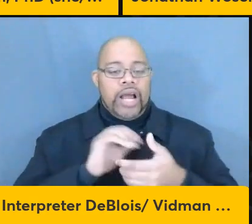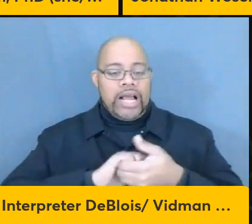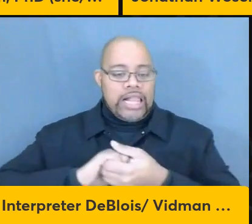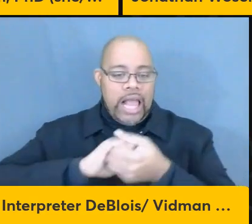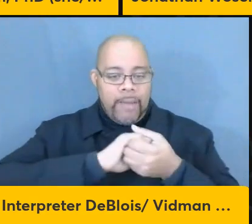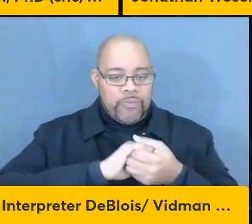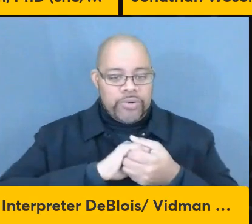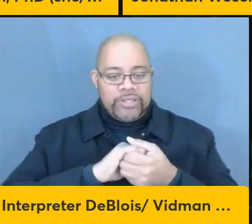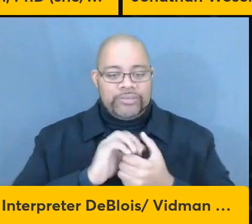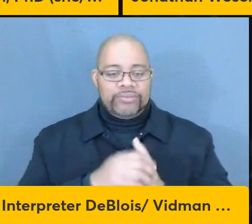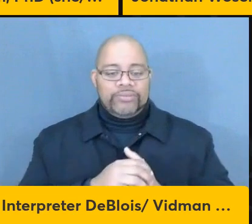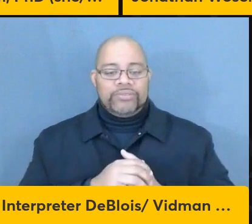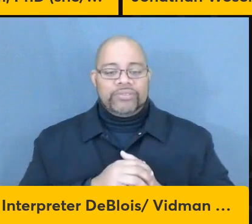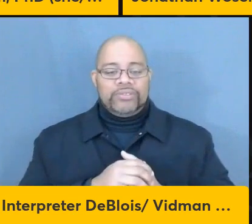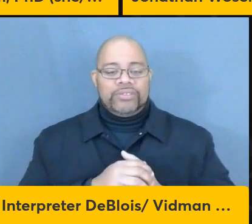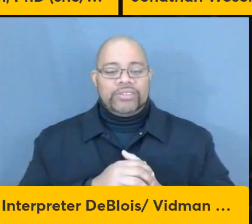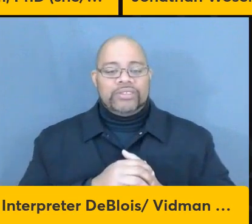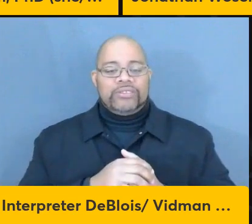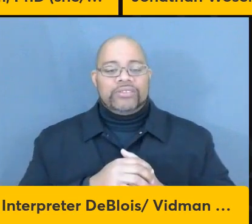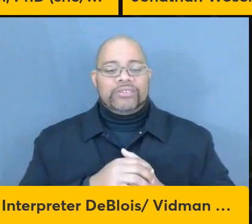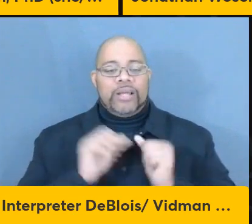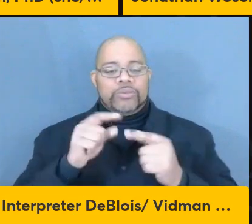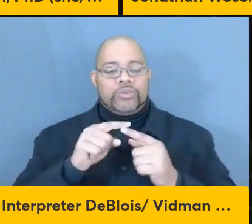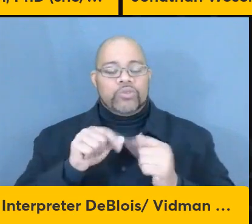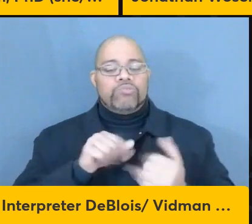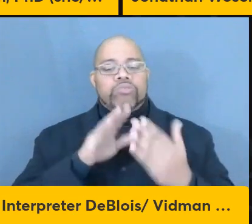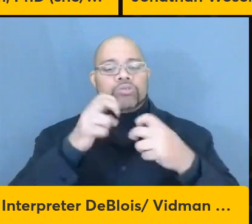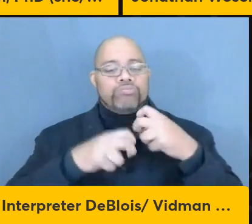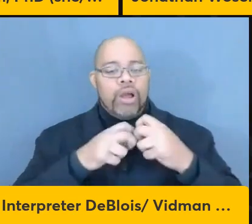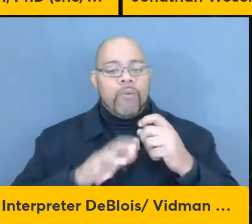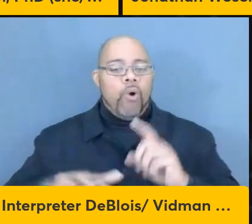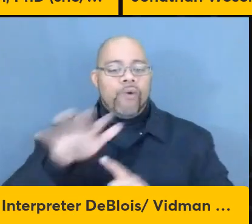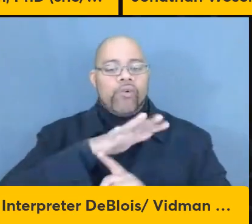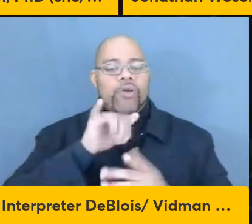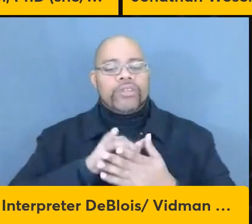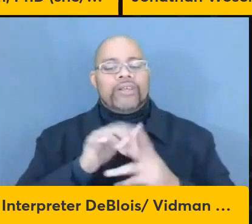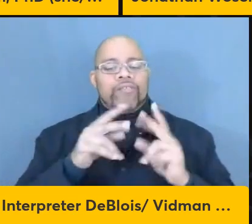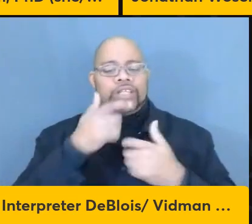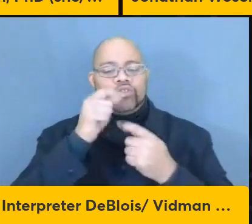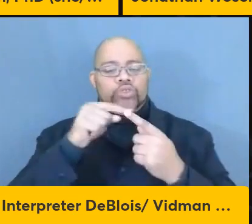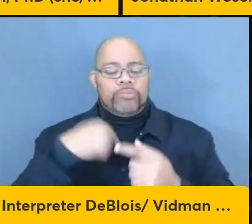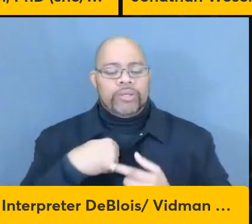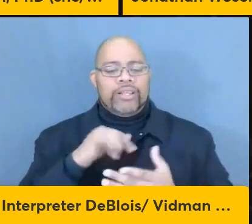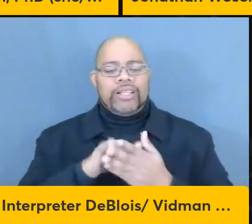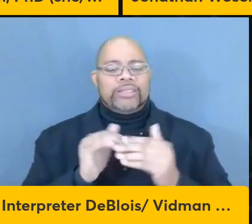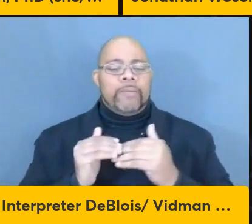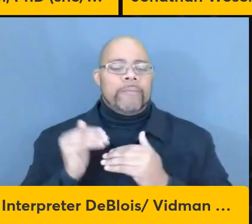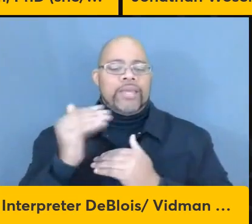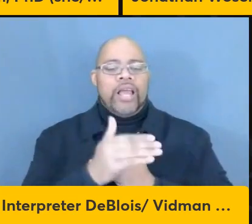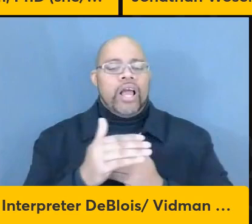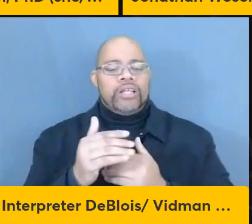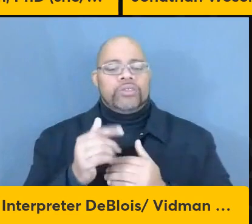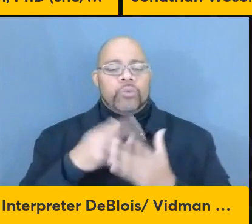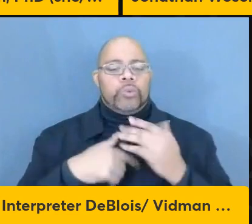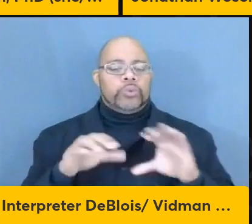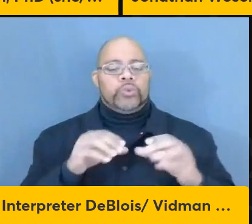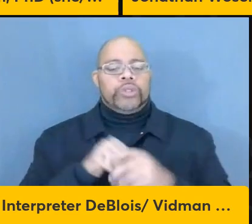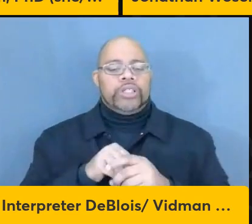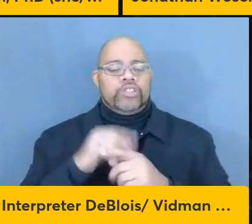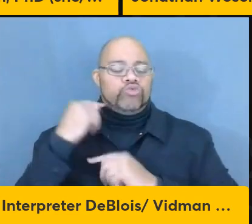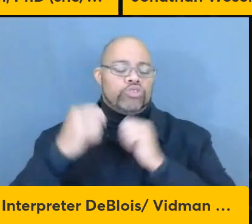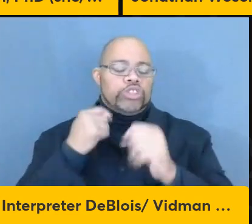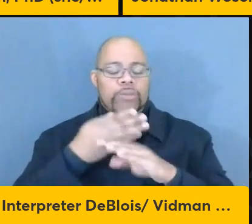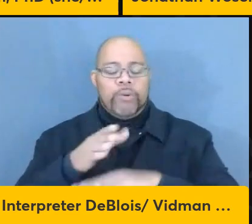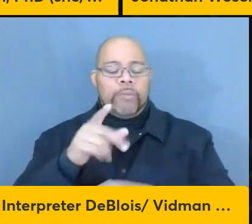and mobilize a lot of people and capital to approach a problem in the world, that was very interesting to me. And that was beyond at least what I would do in a traditional